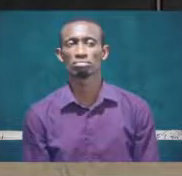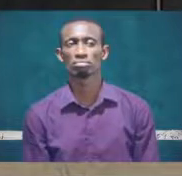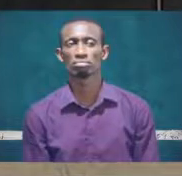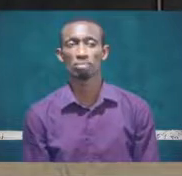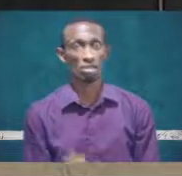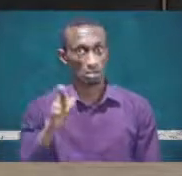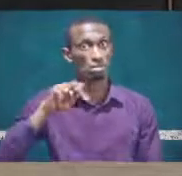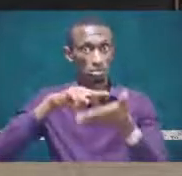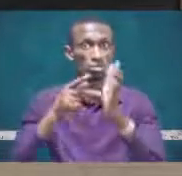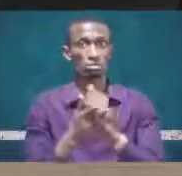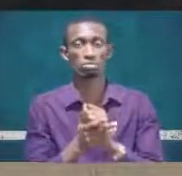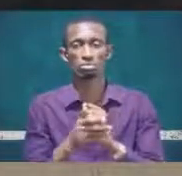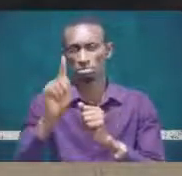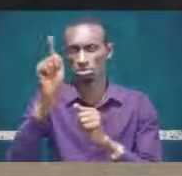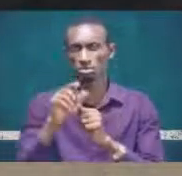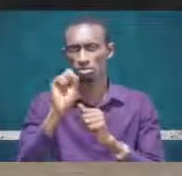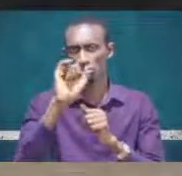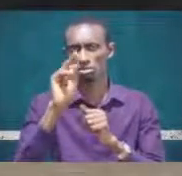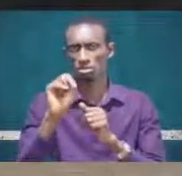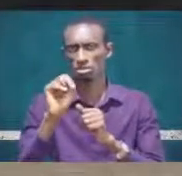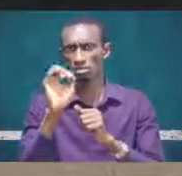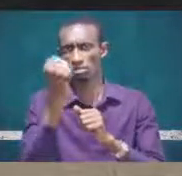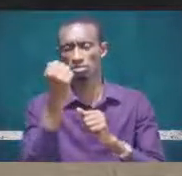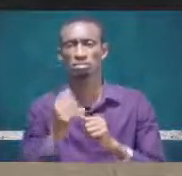It means that integral of sine 5x